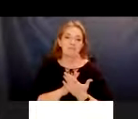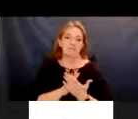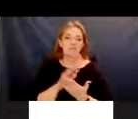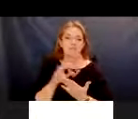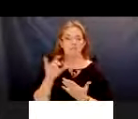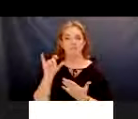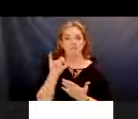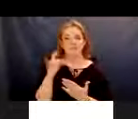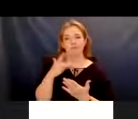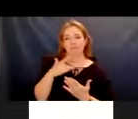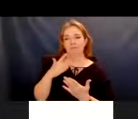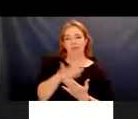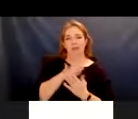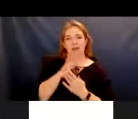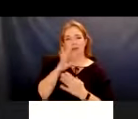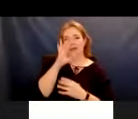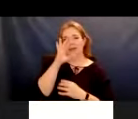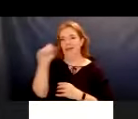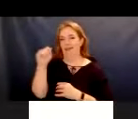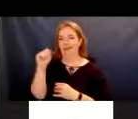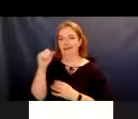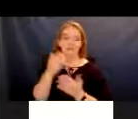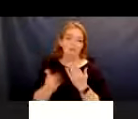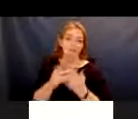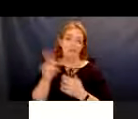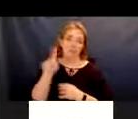gravitate toward wherever I am.